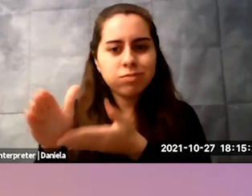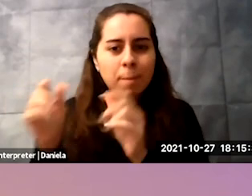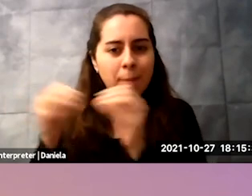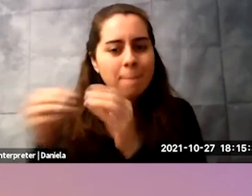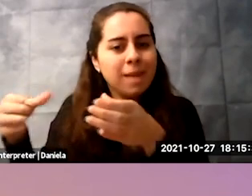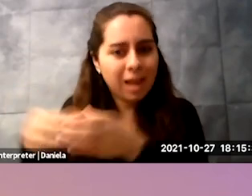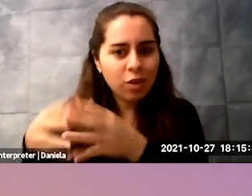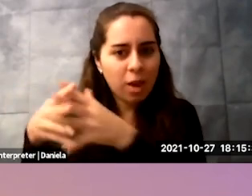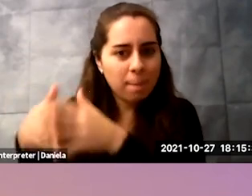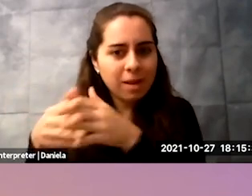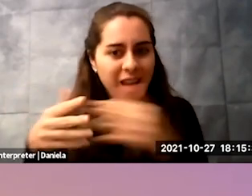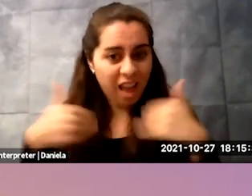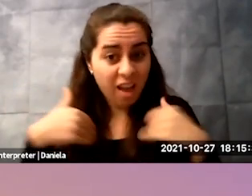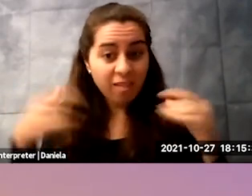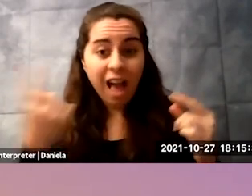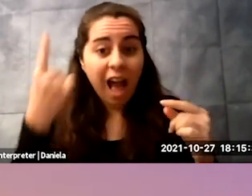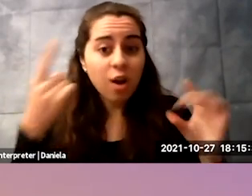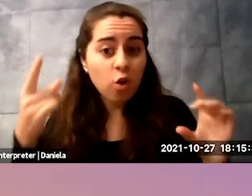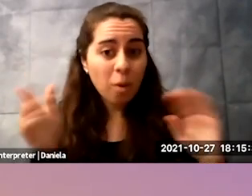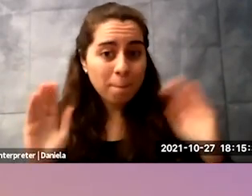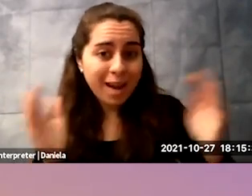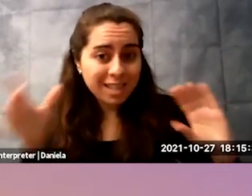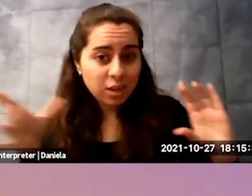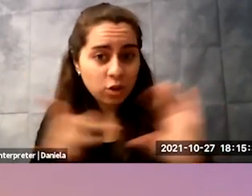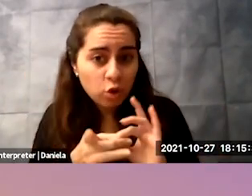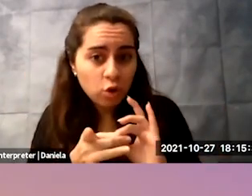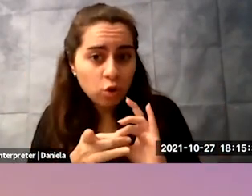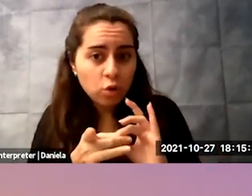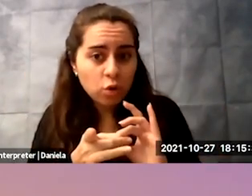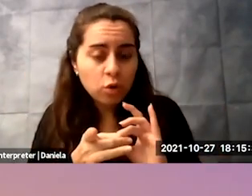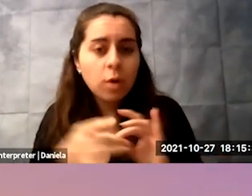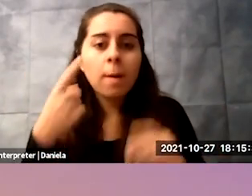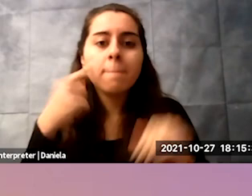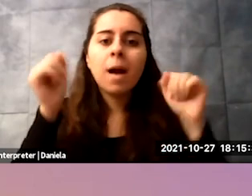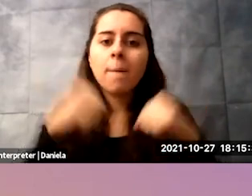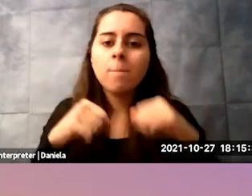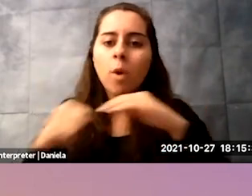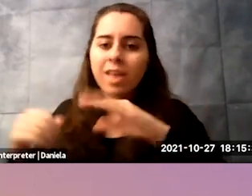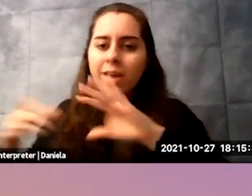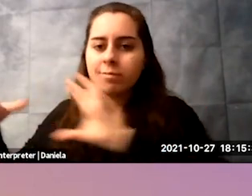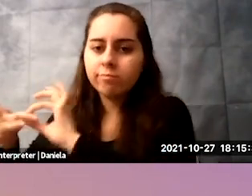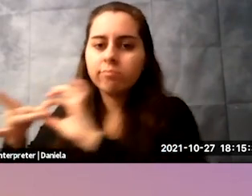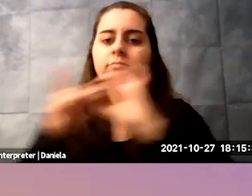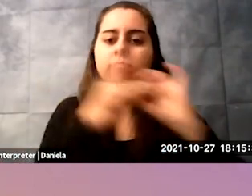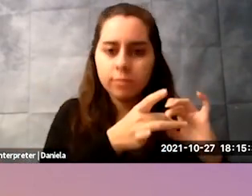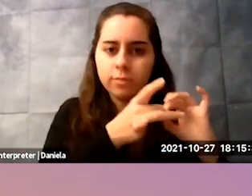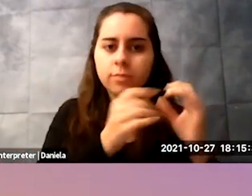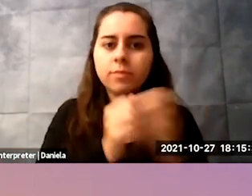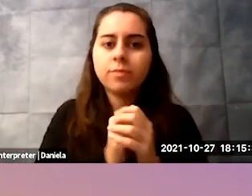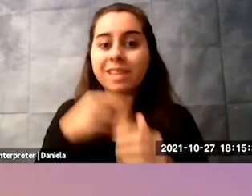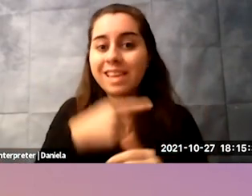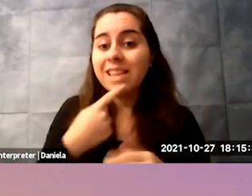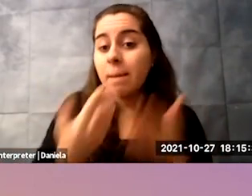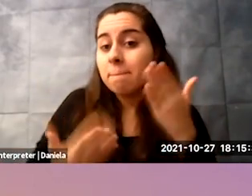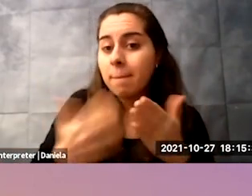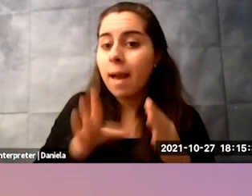that Puerto Rican activists based in the US can focus on and help build bridges with? And she suggests perhaps public